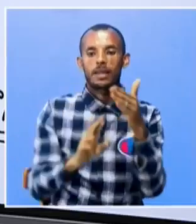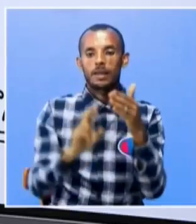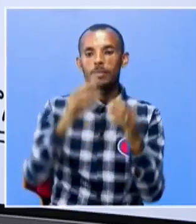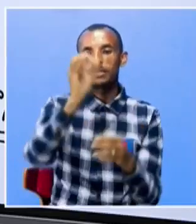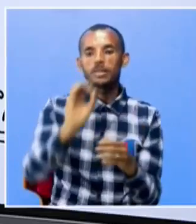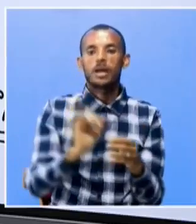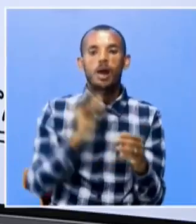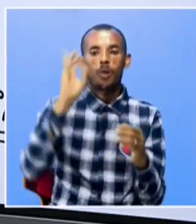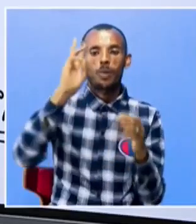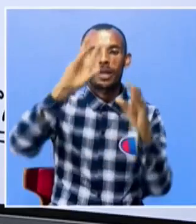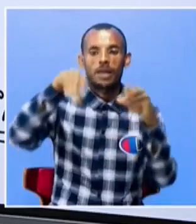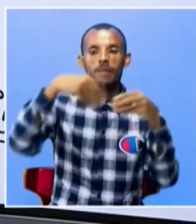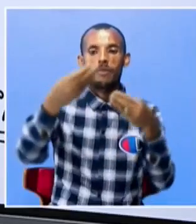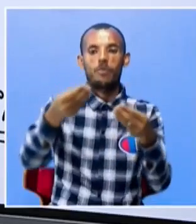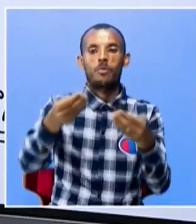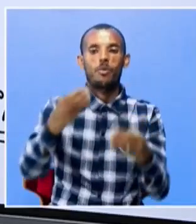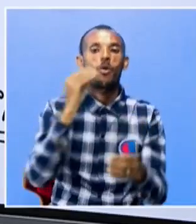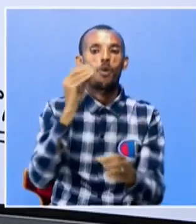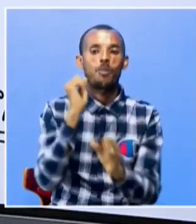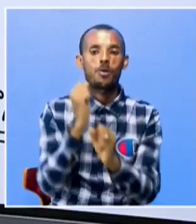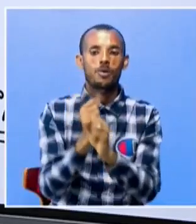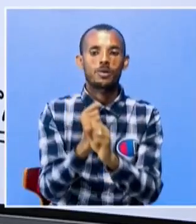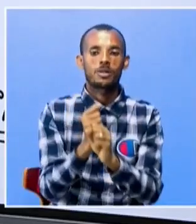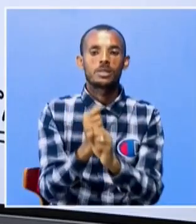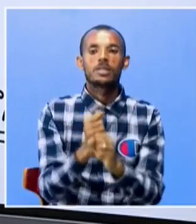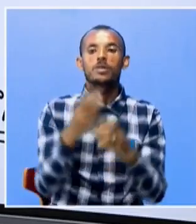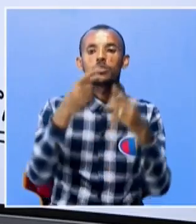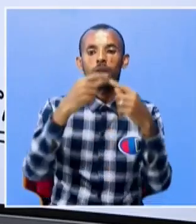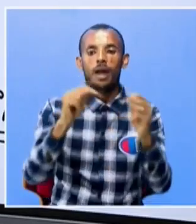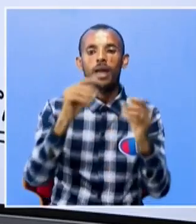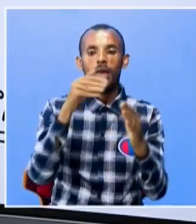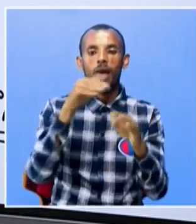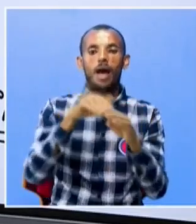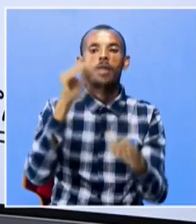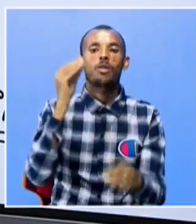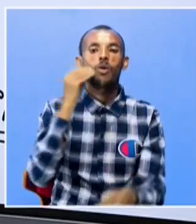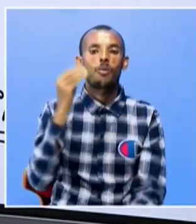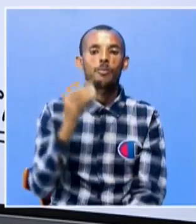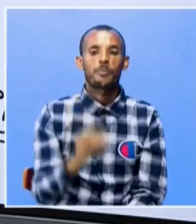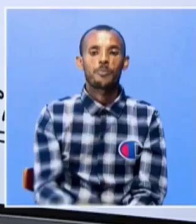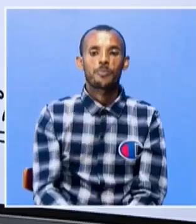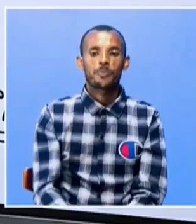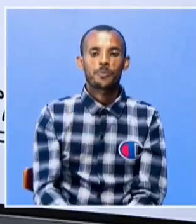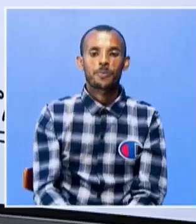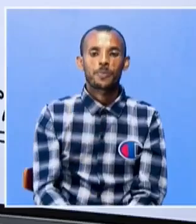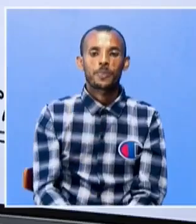I'll give you questions that you'll try it at home.